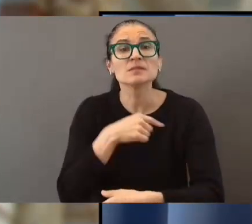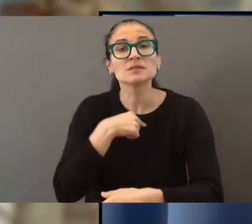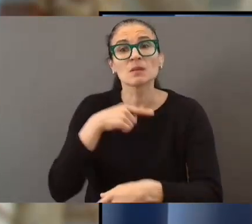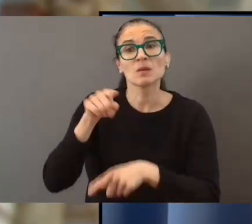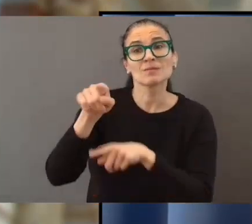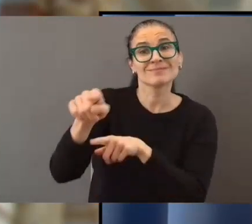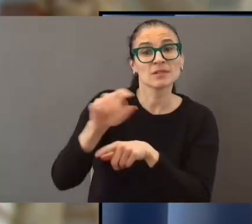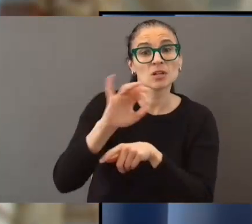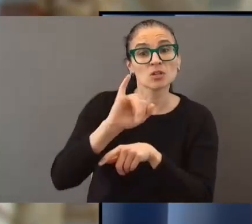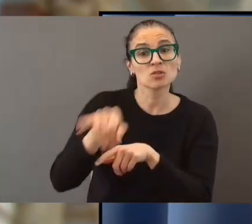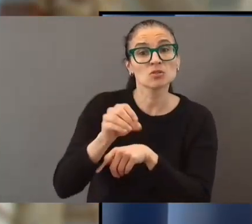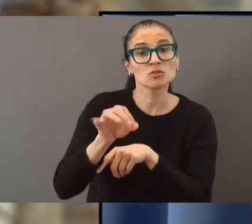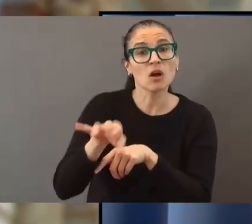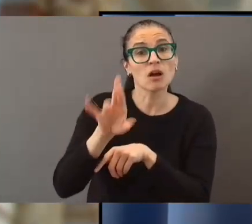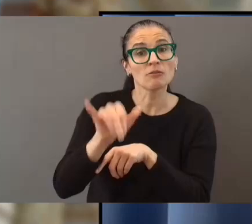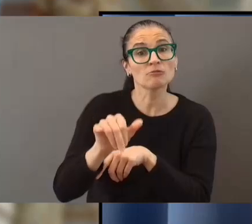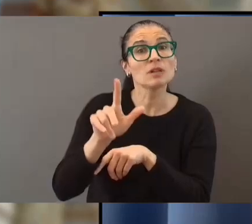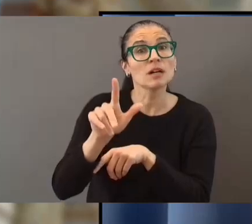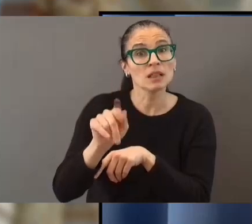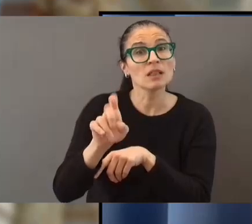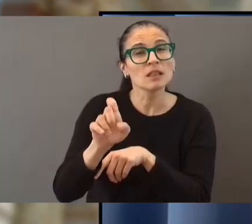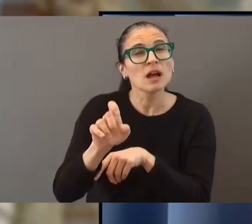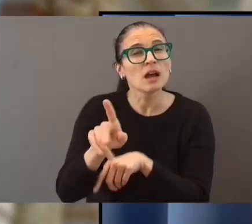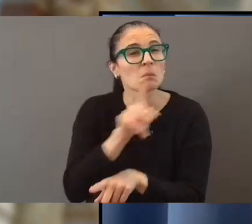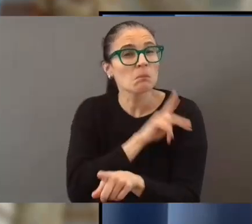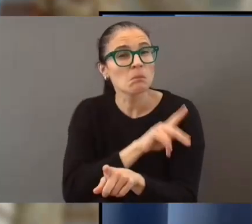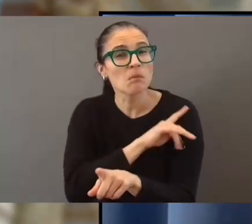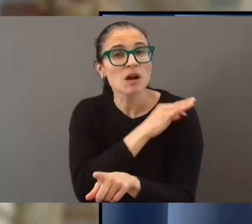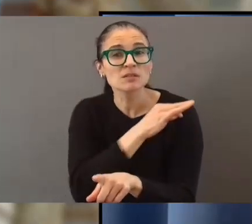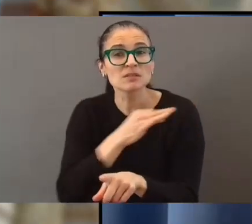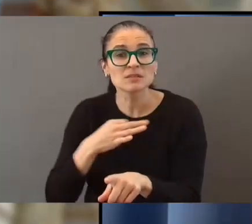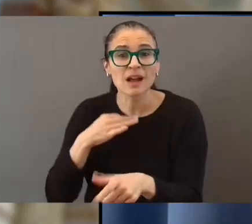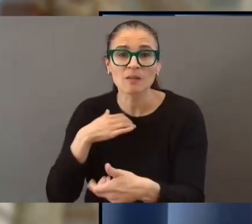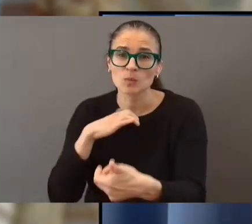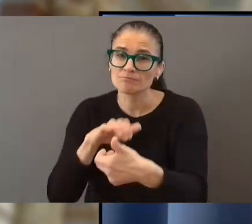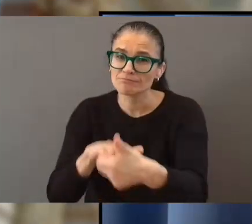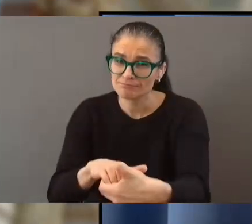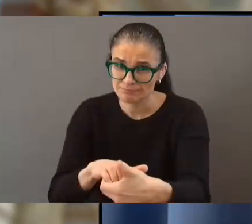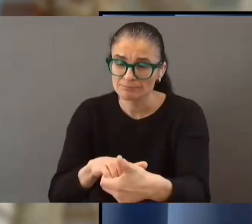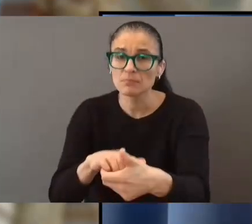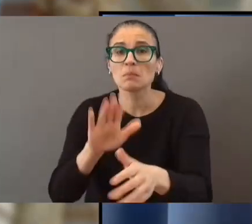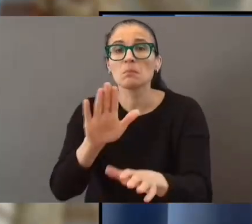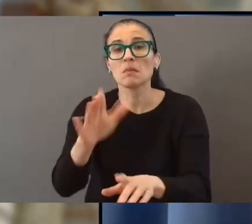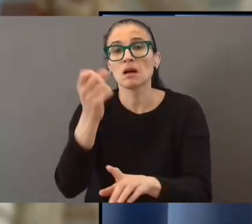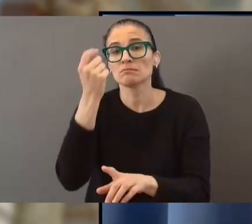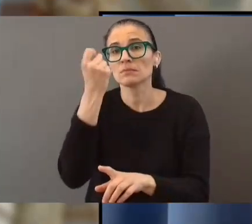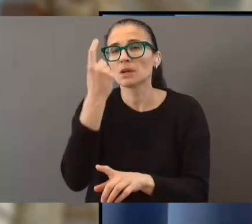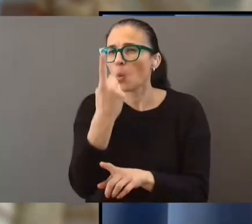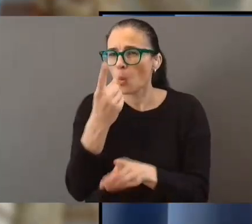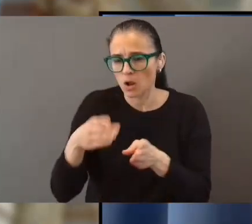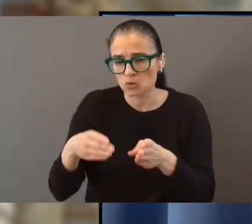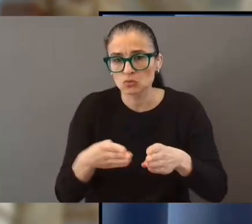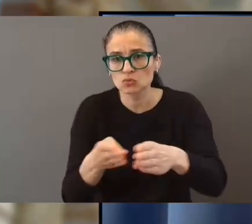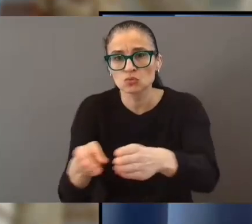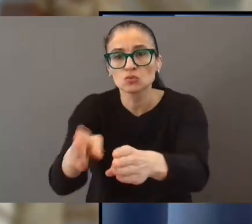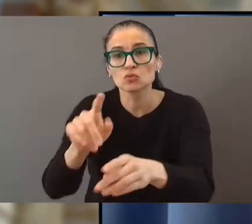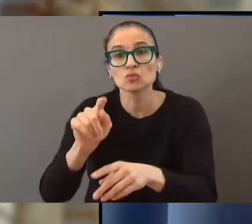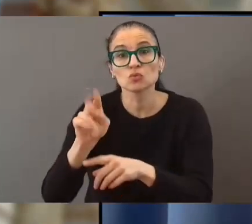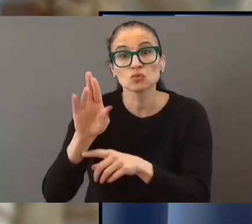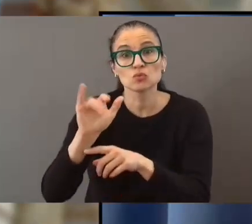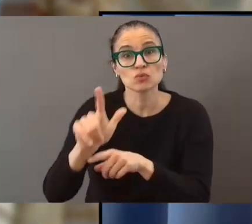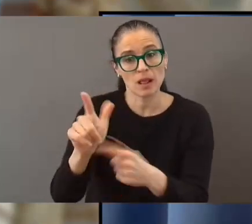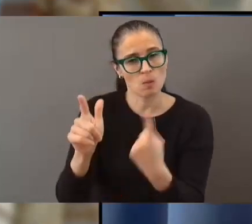trail in, Mr. Speaker, and one trail out. And when the park was established, we needed to make sure that we had